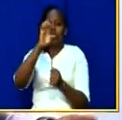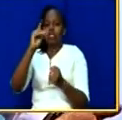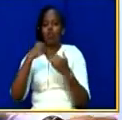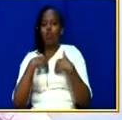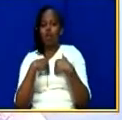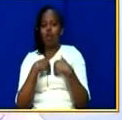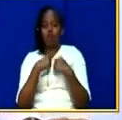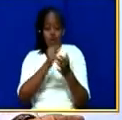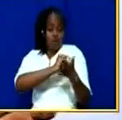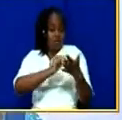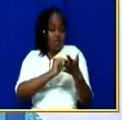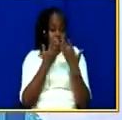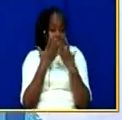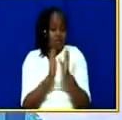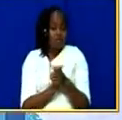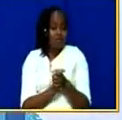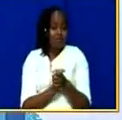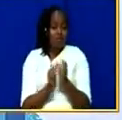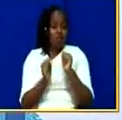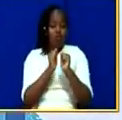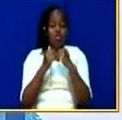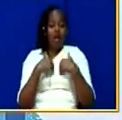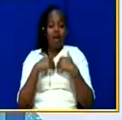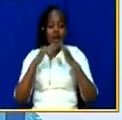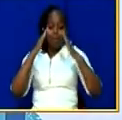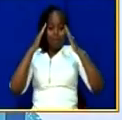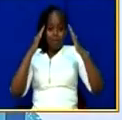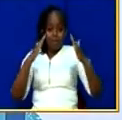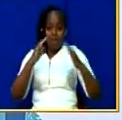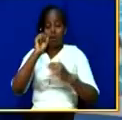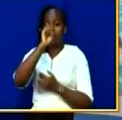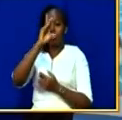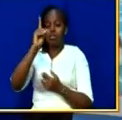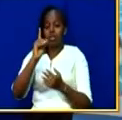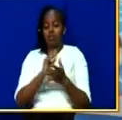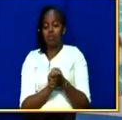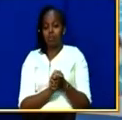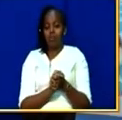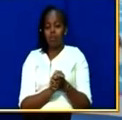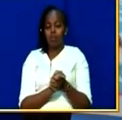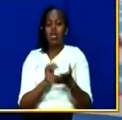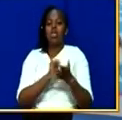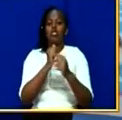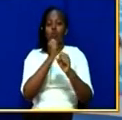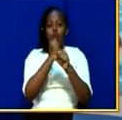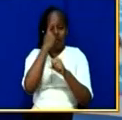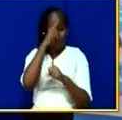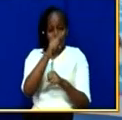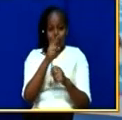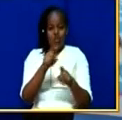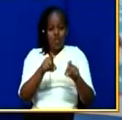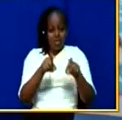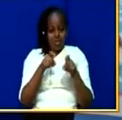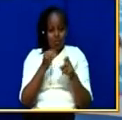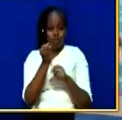have you written down. I've got a huge. That's good. A huge seed. All right. So that's the assignment for you. You need to